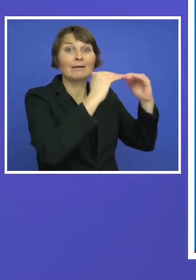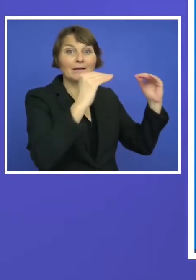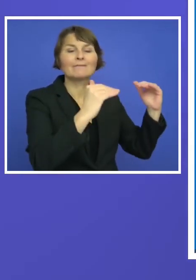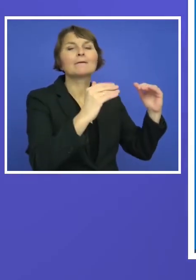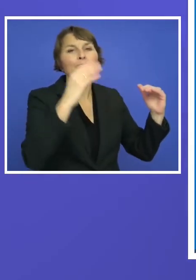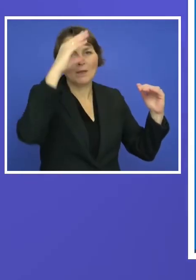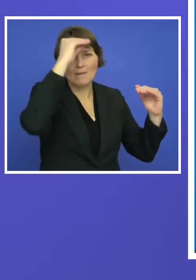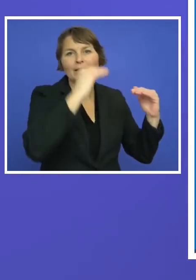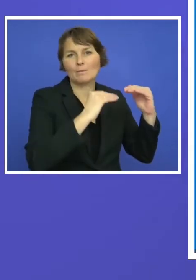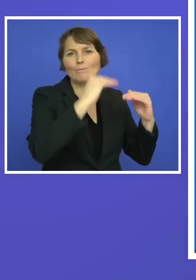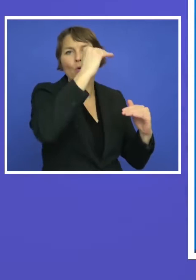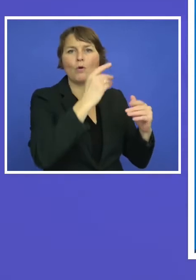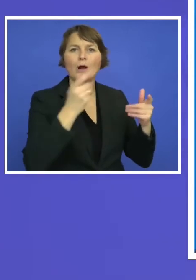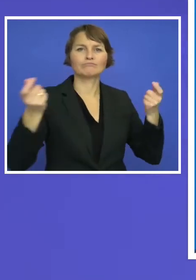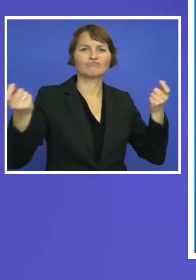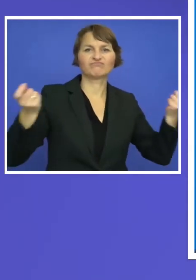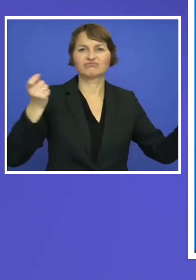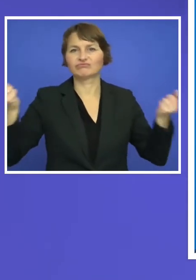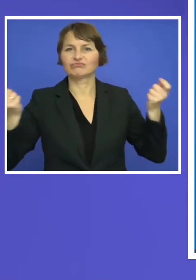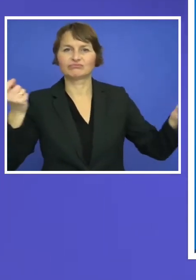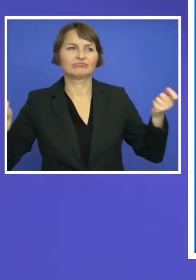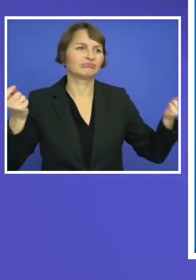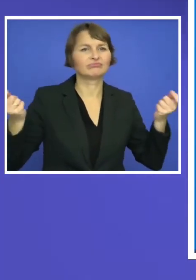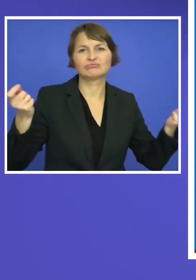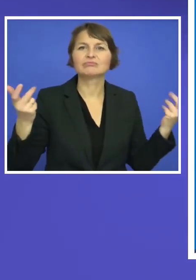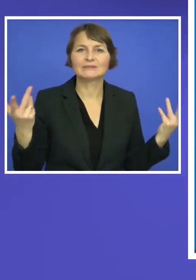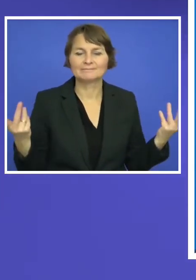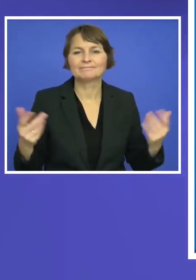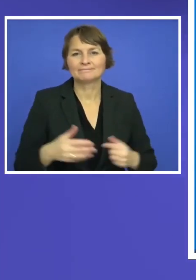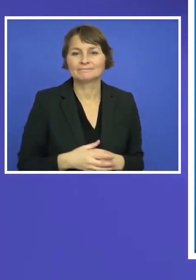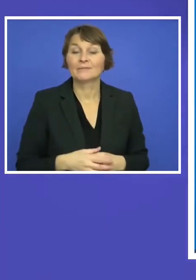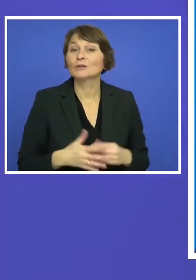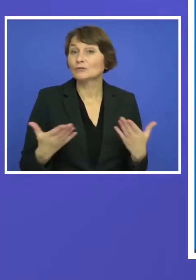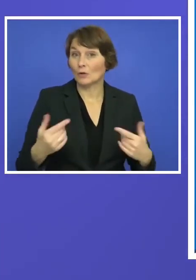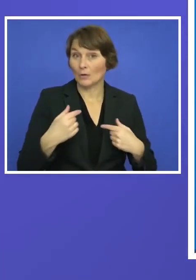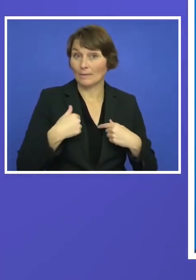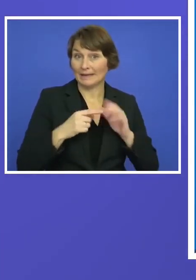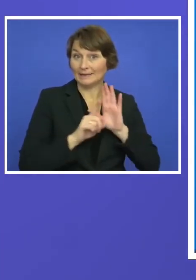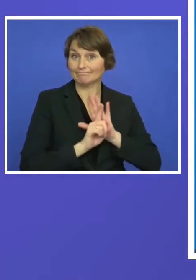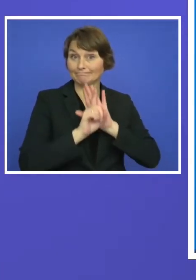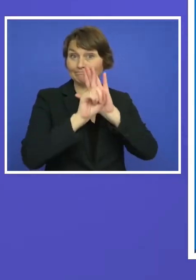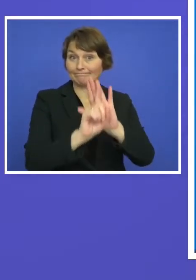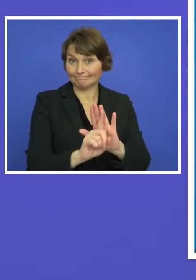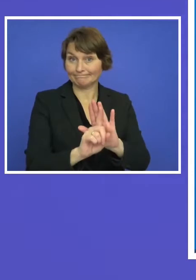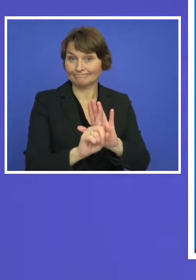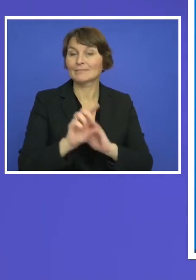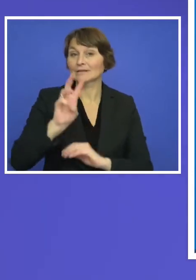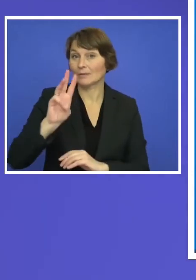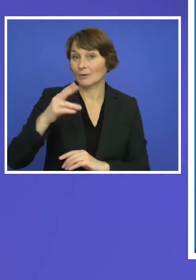are occupying in the country. And therefore, as a WHO representative in Morocco, it often happens